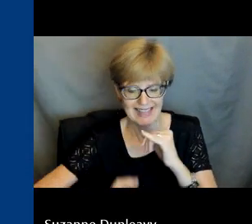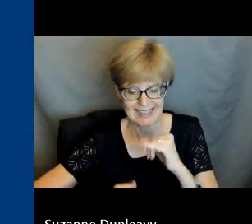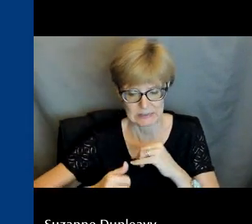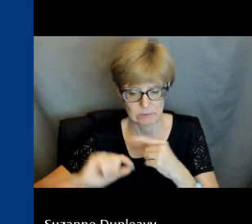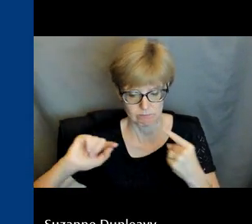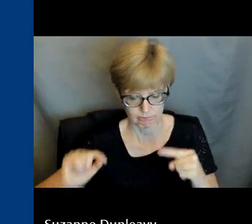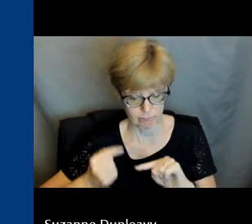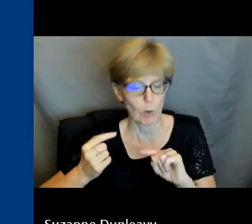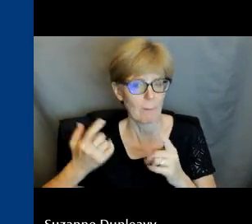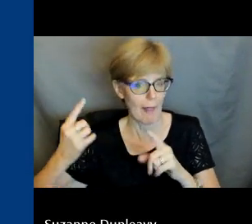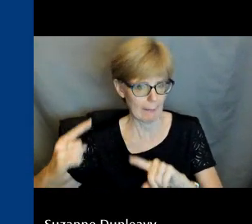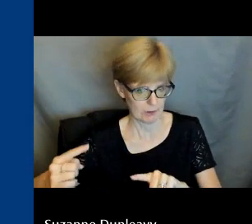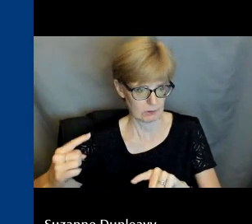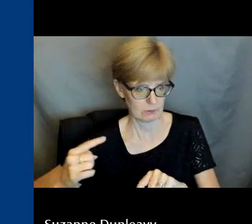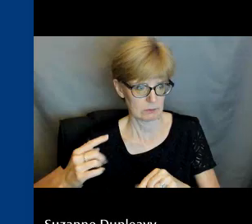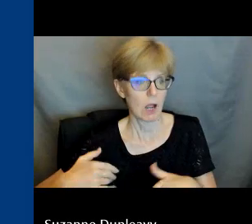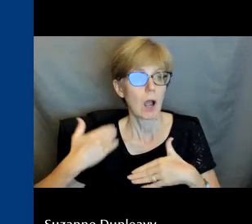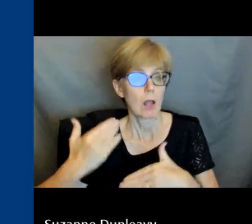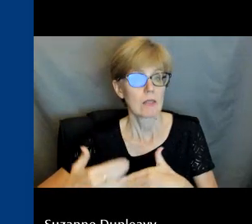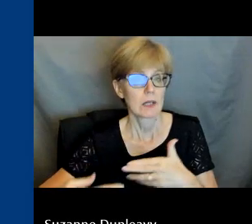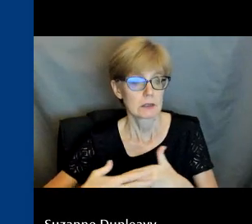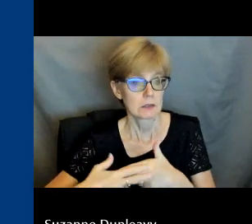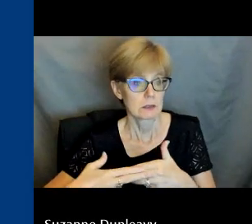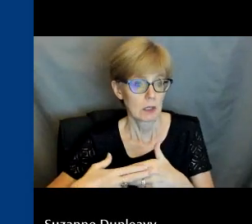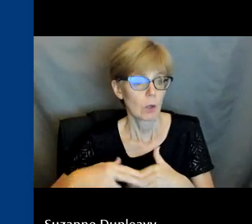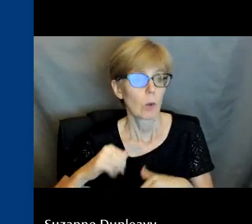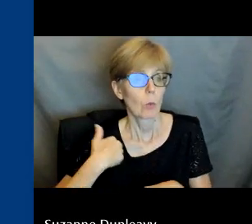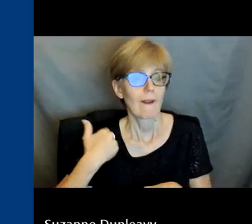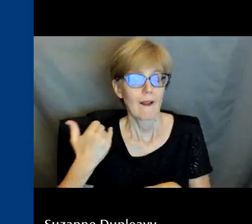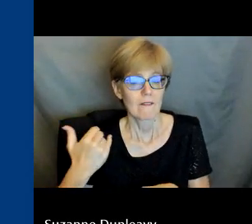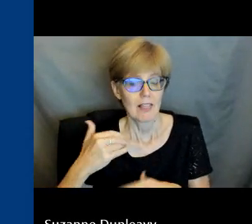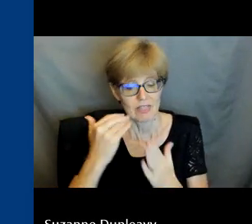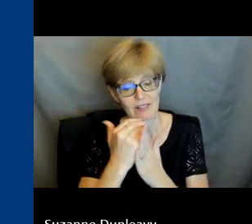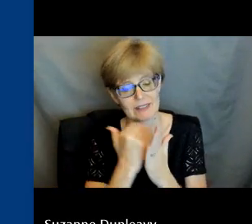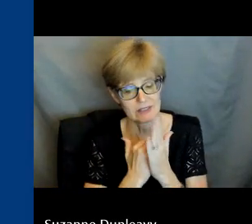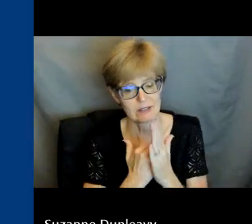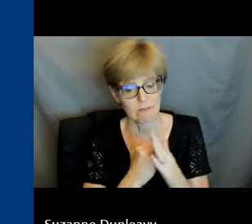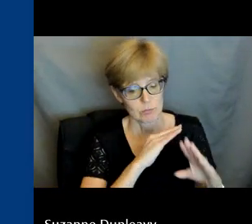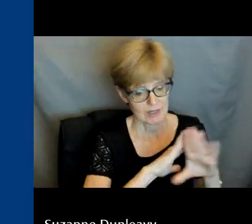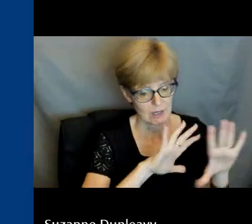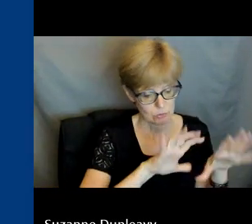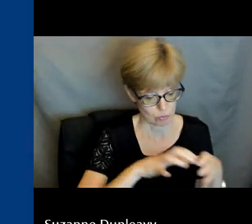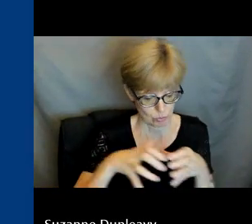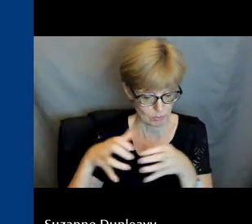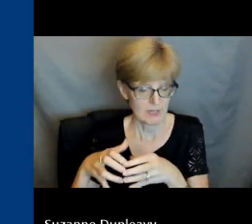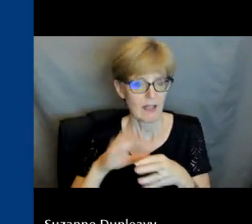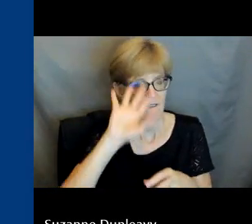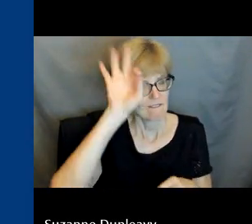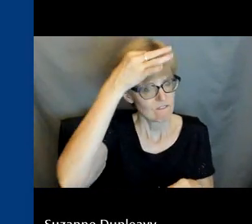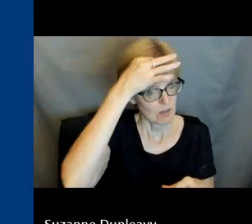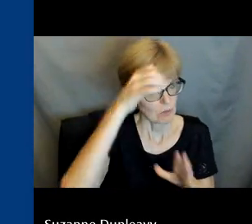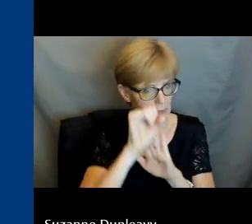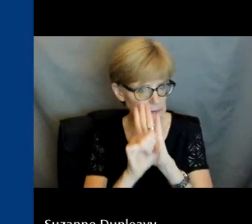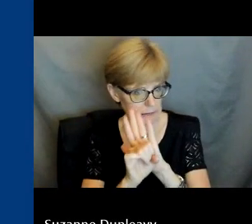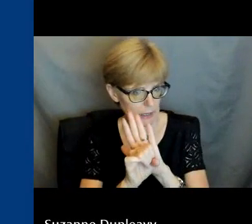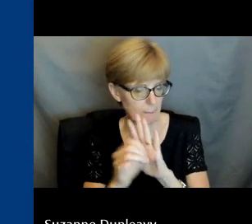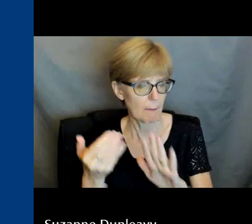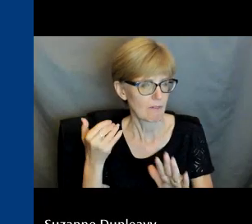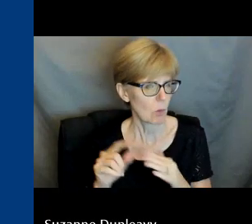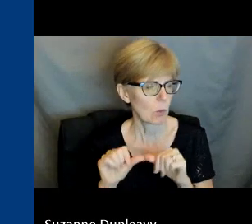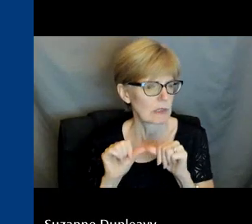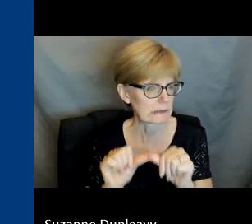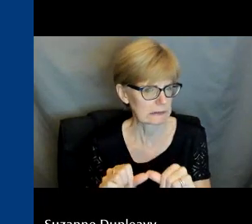On my next slide, I've got lists of protected classes, both at the federal and the state level. Before I advance to that slide, I'd like to